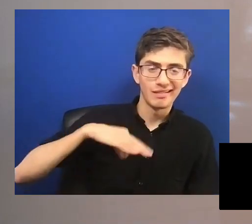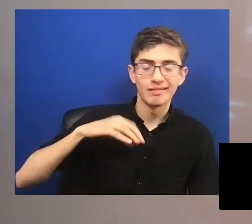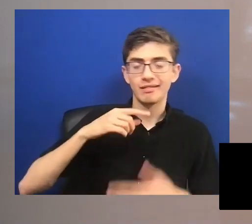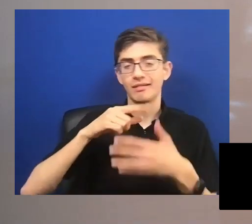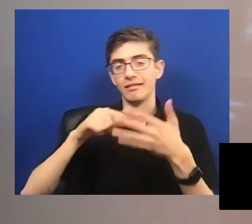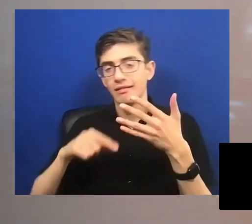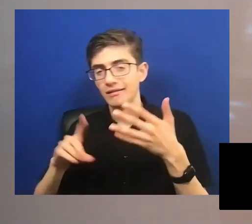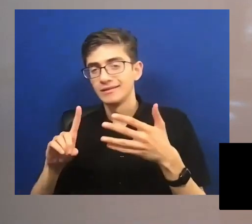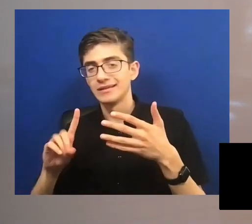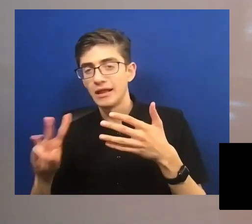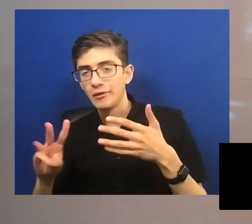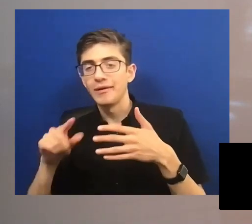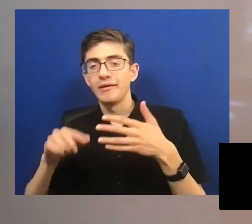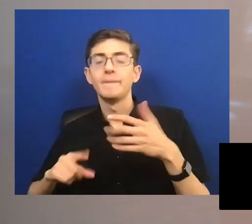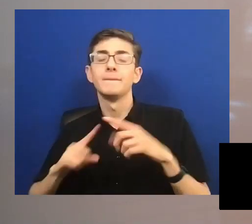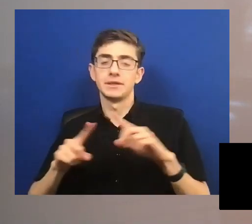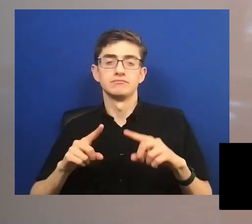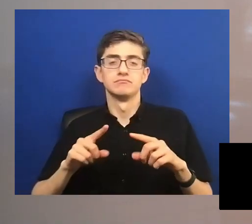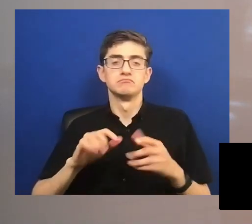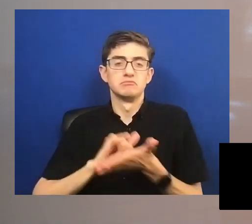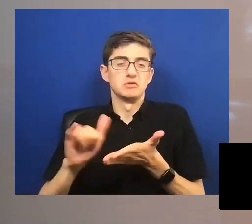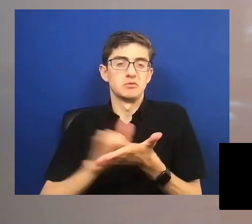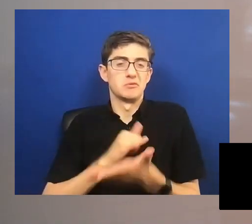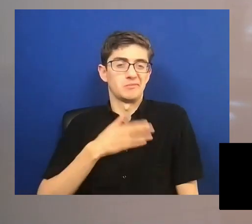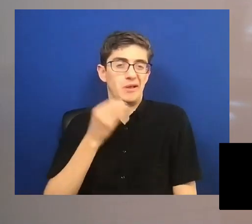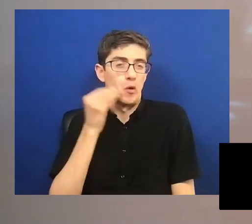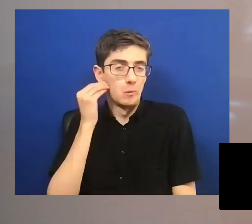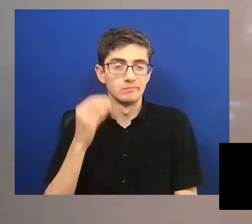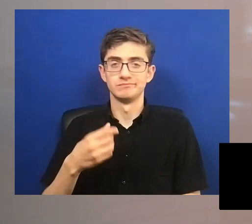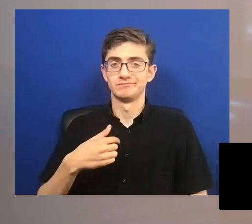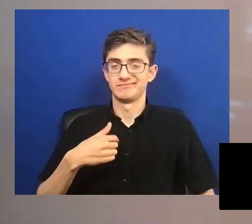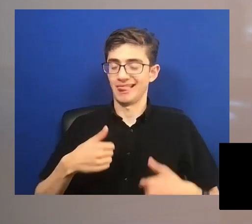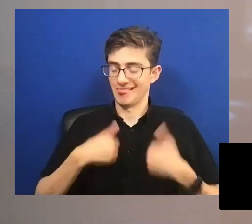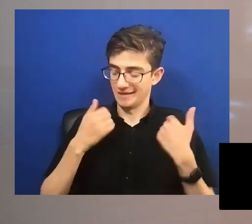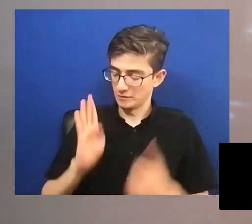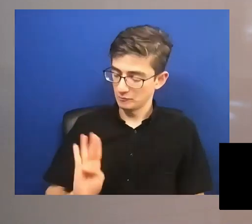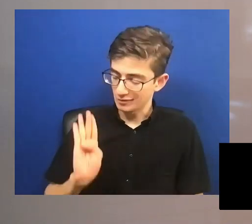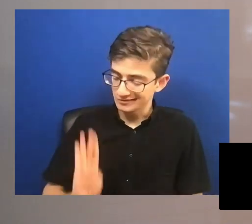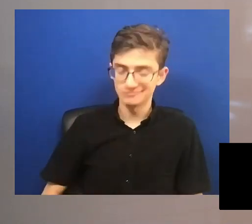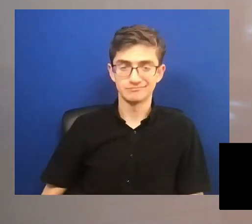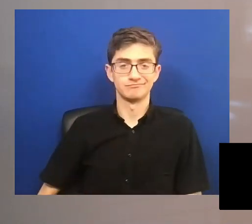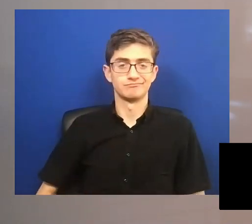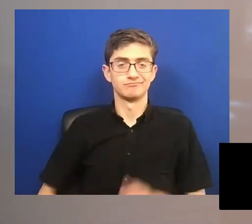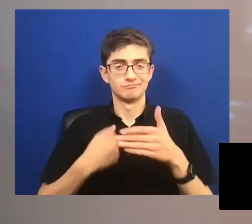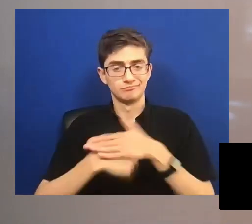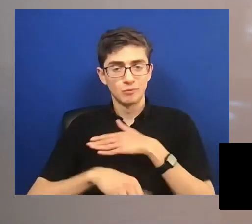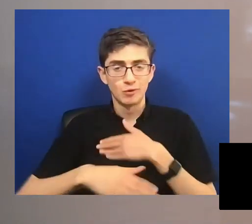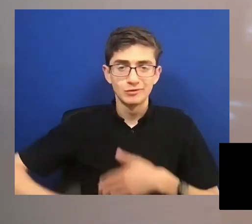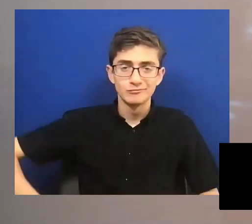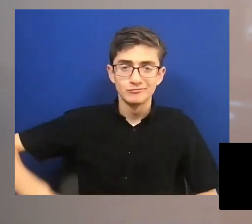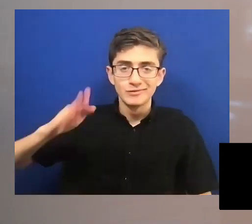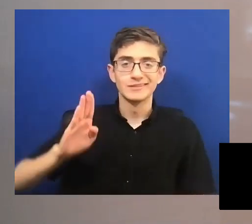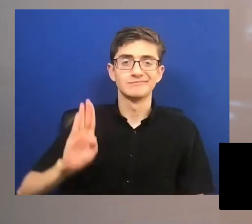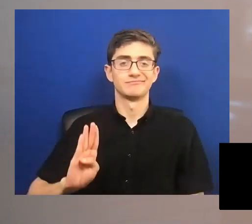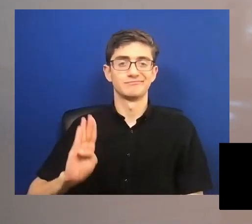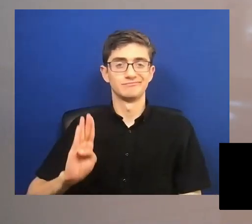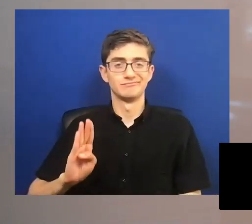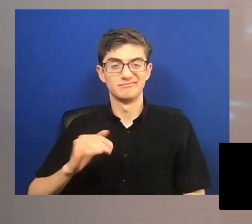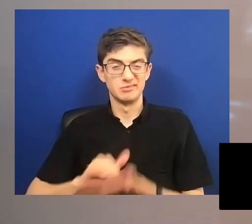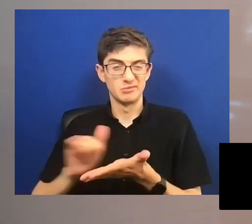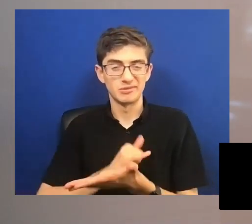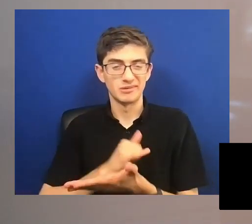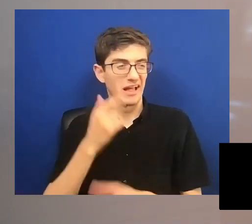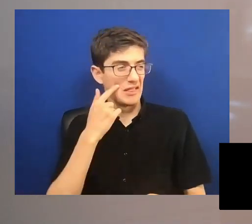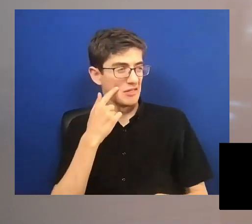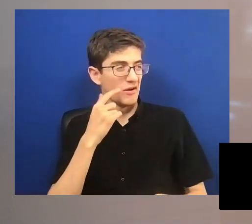home. I live in Brooklyn. I'm a native New Yorker. I thought that I was a constituent of Kevin Parker's until I heard